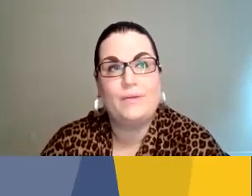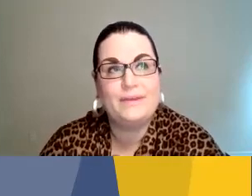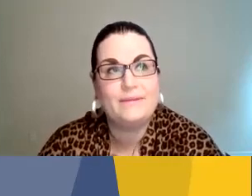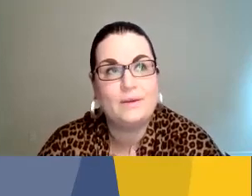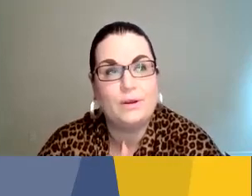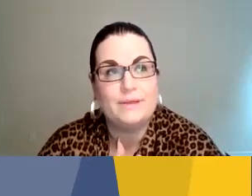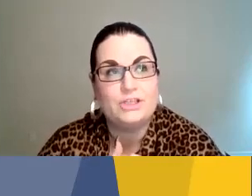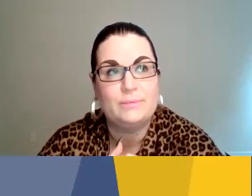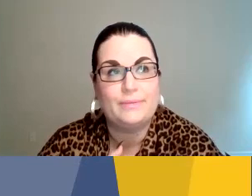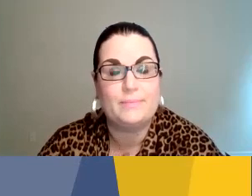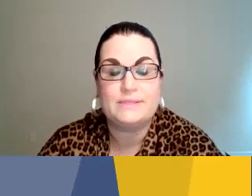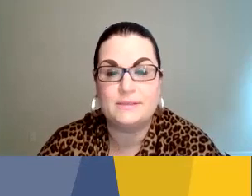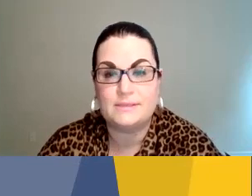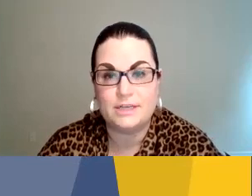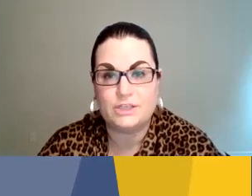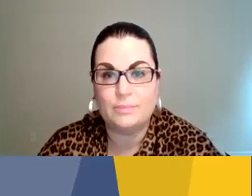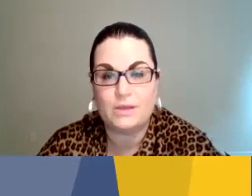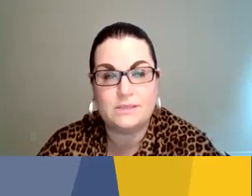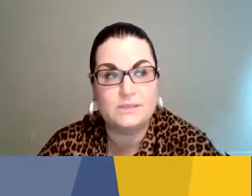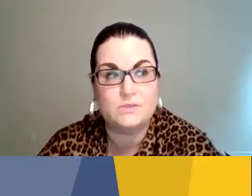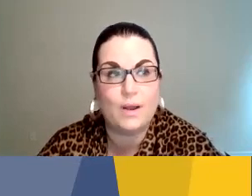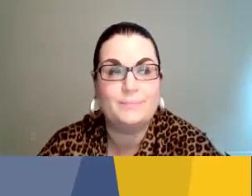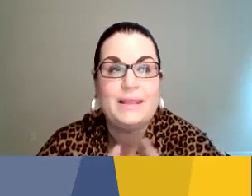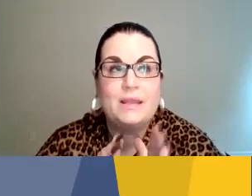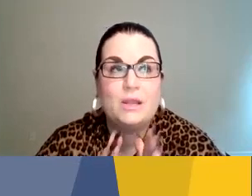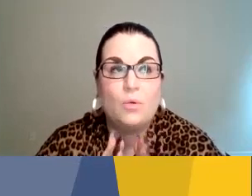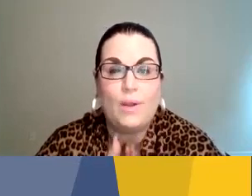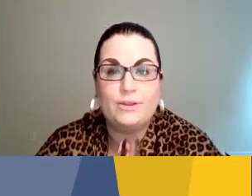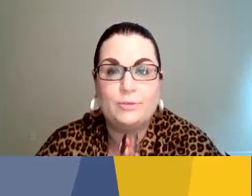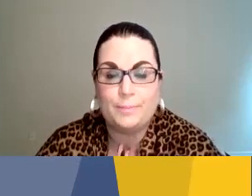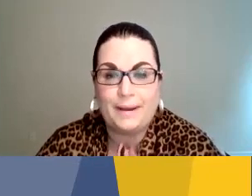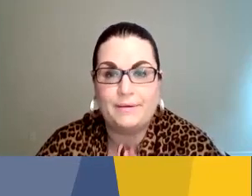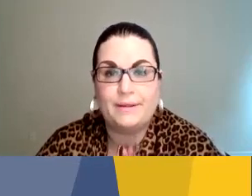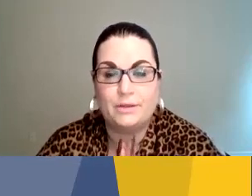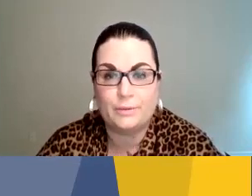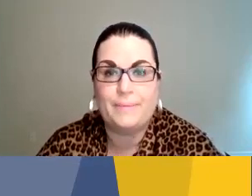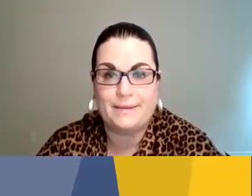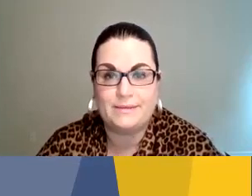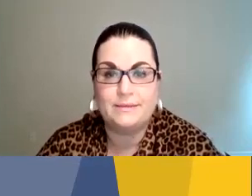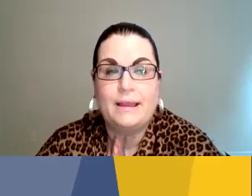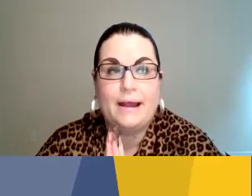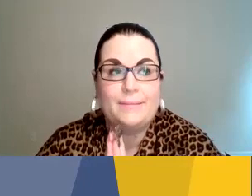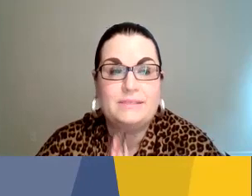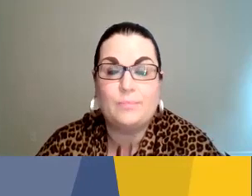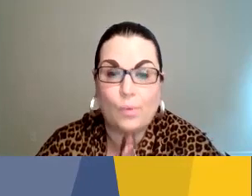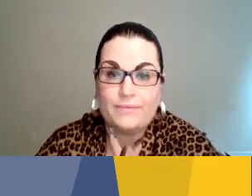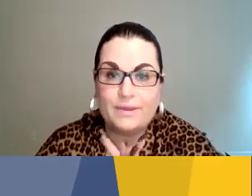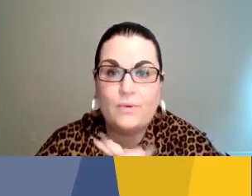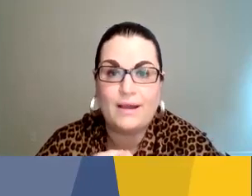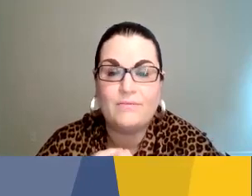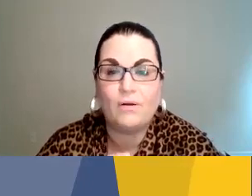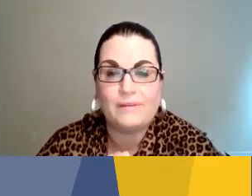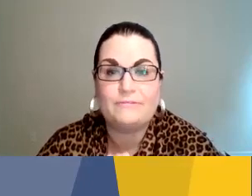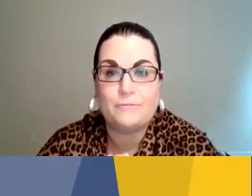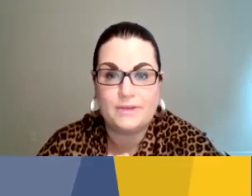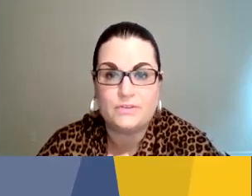So one thing that I want to mention about the bid solicitation process as well, when you're preparing your bid, it's important that you